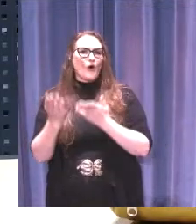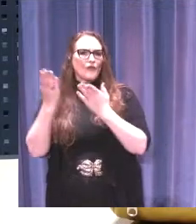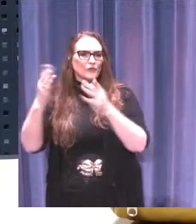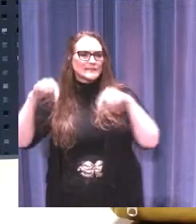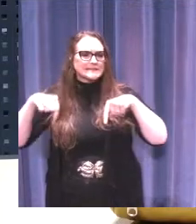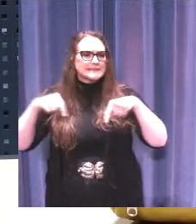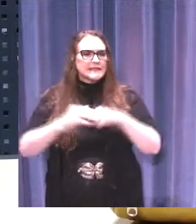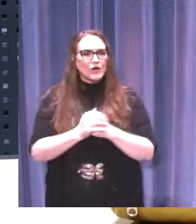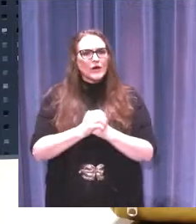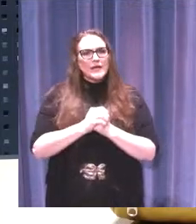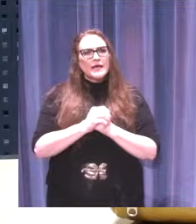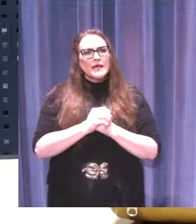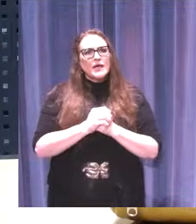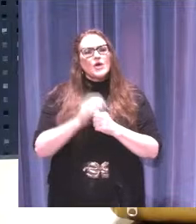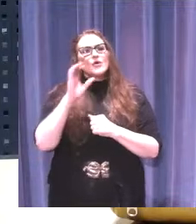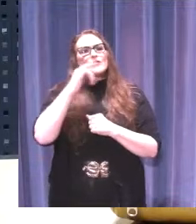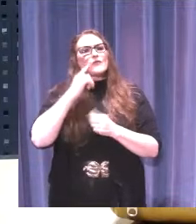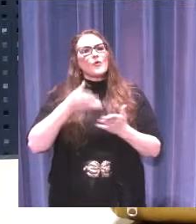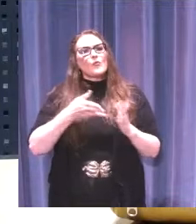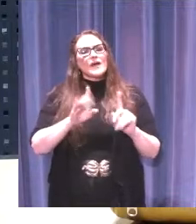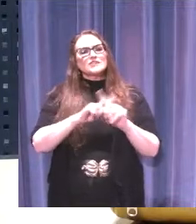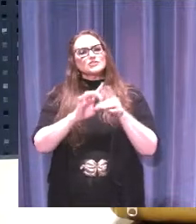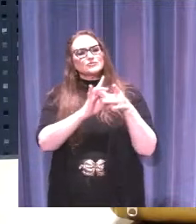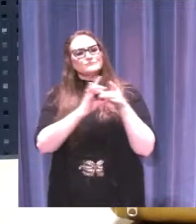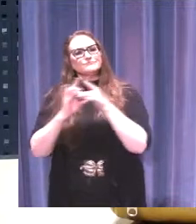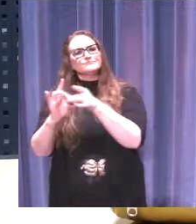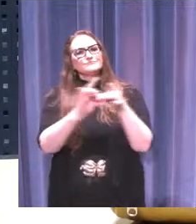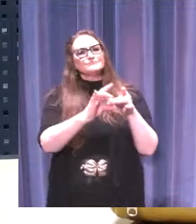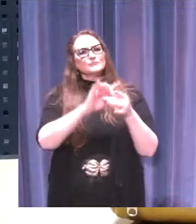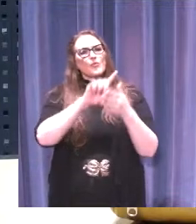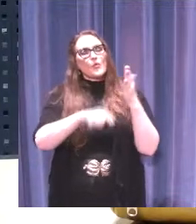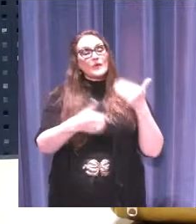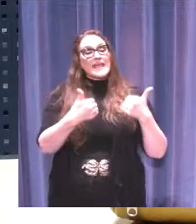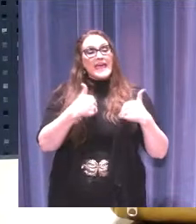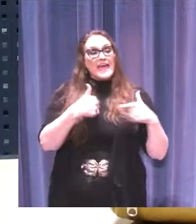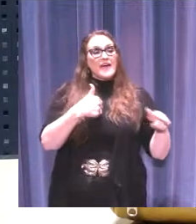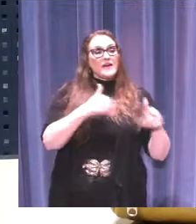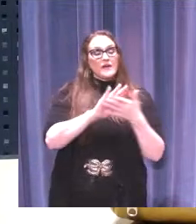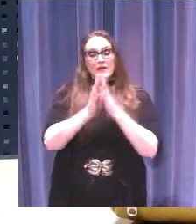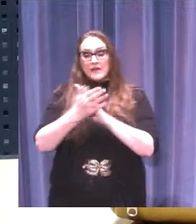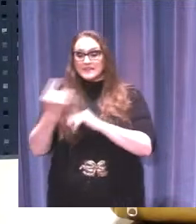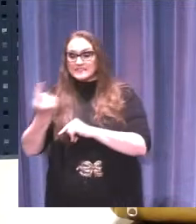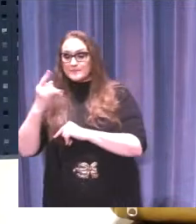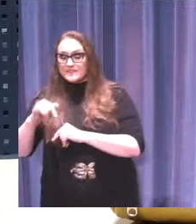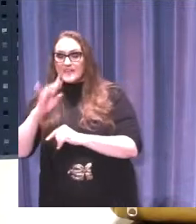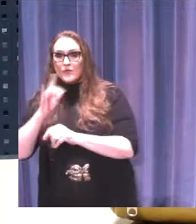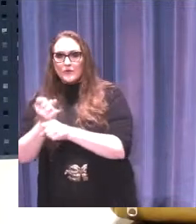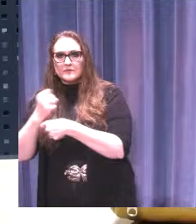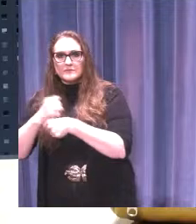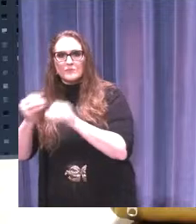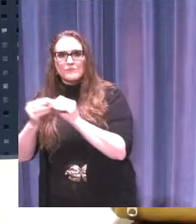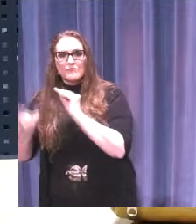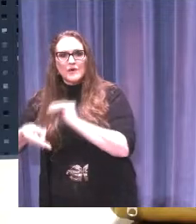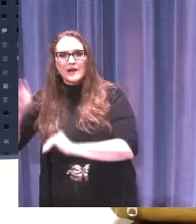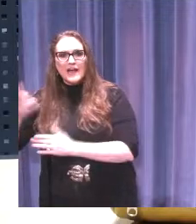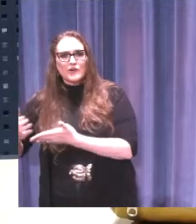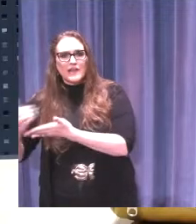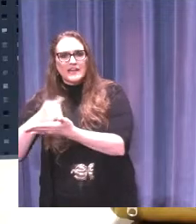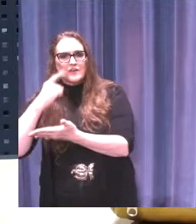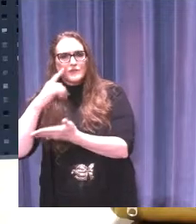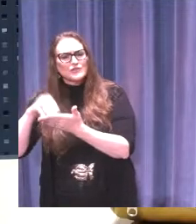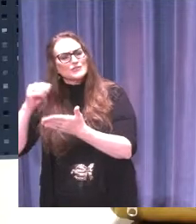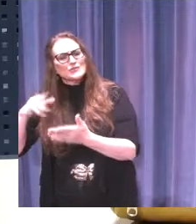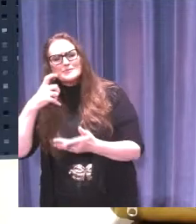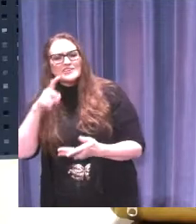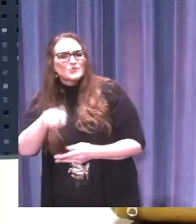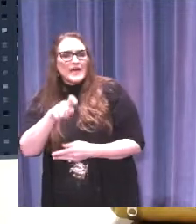is ways to intertwine what we have into something that would produce a higher income for these students, because